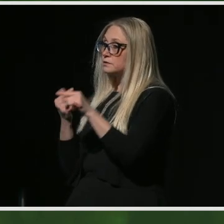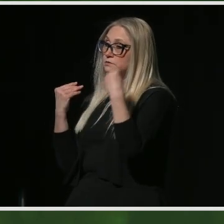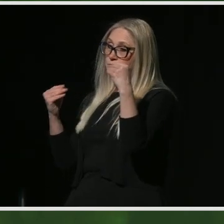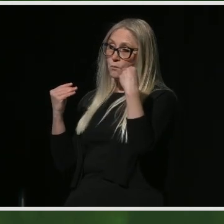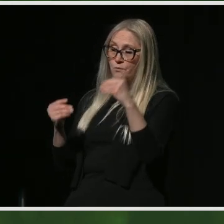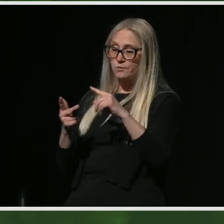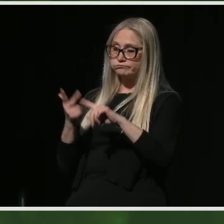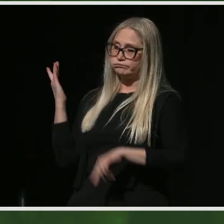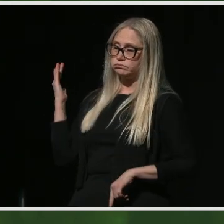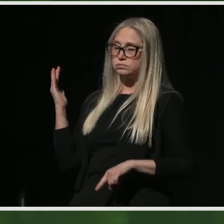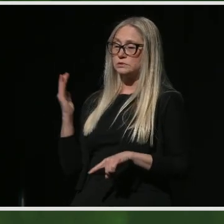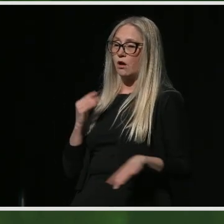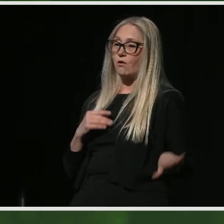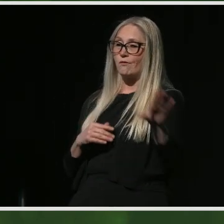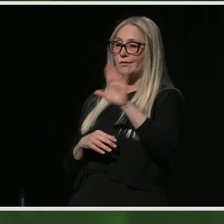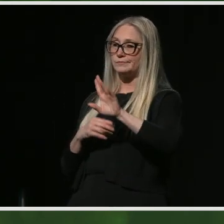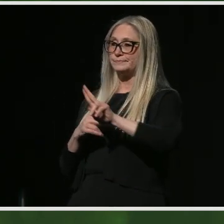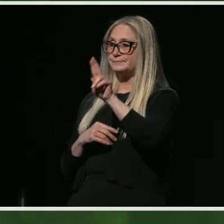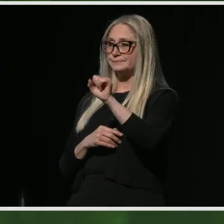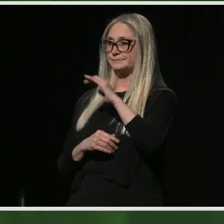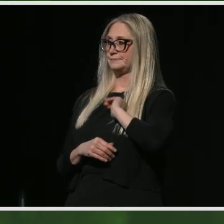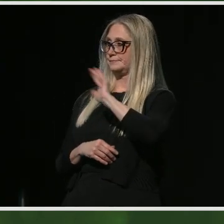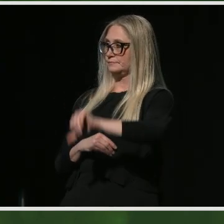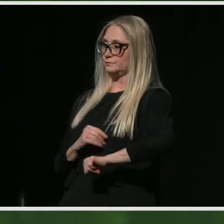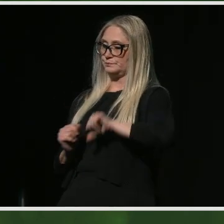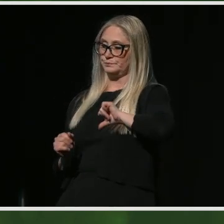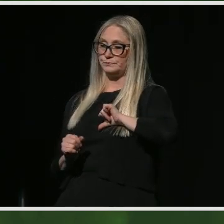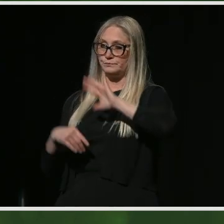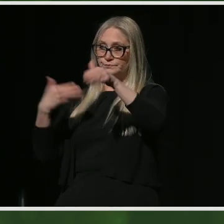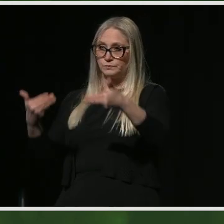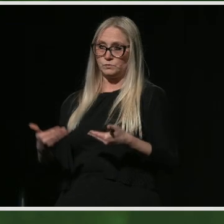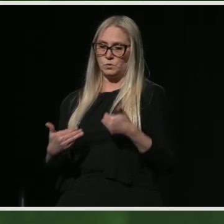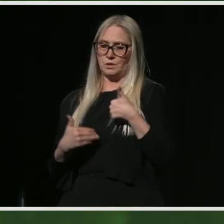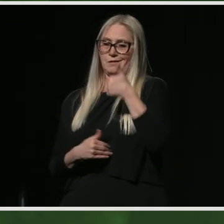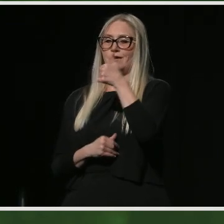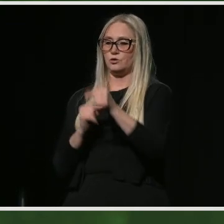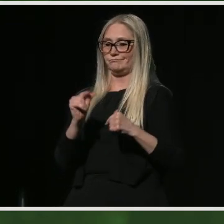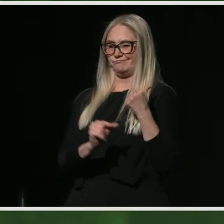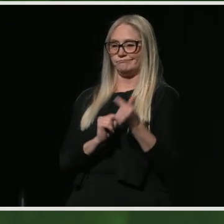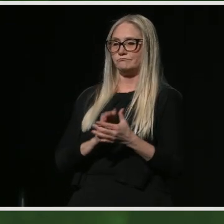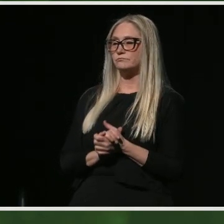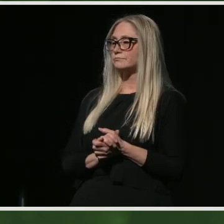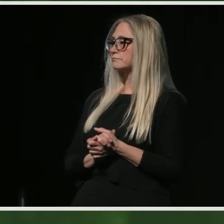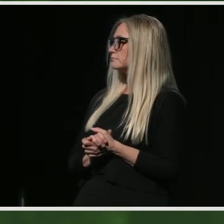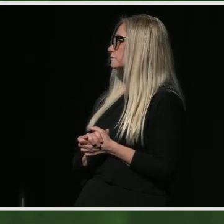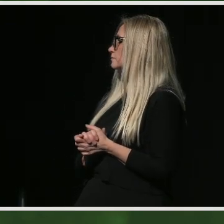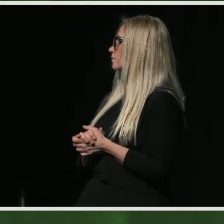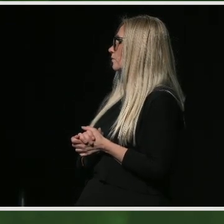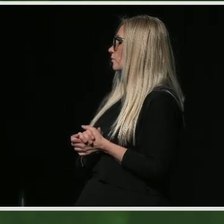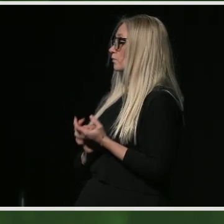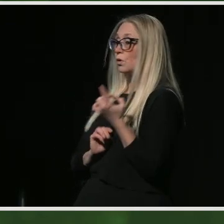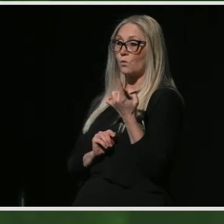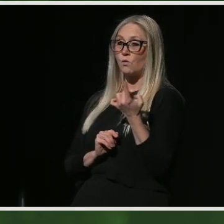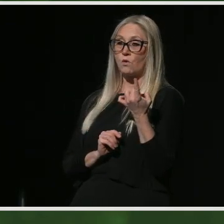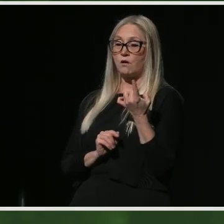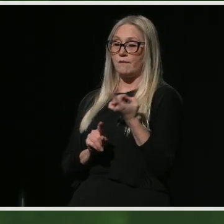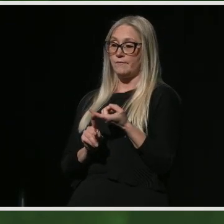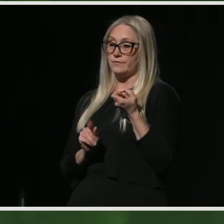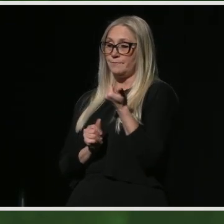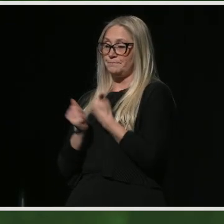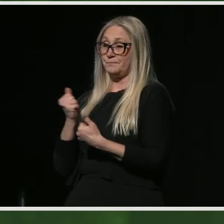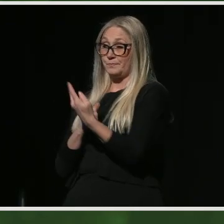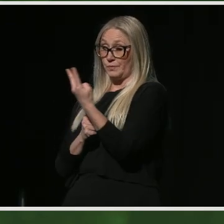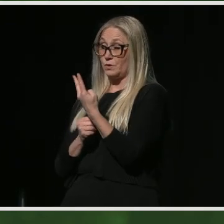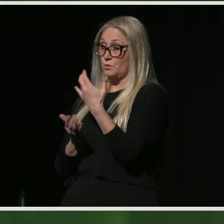the US, and we are proud to be introducing Whipnotic to a much younger generation. In fact, 1 out of every 2 cans